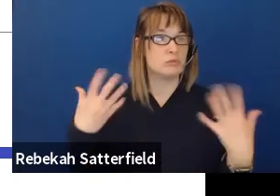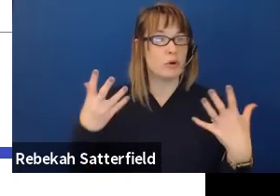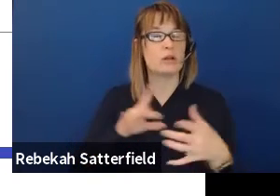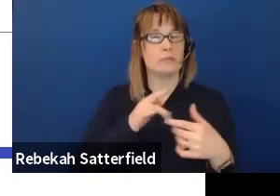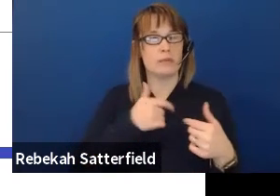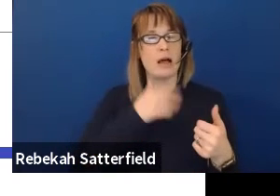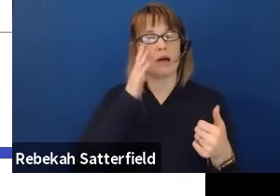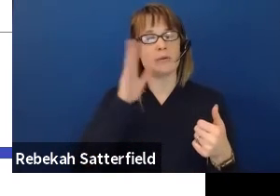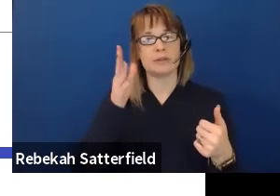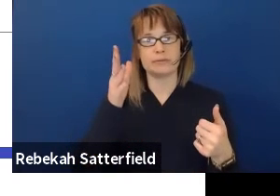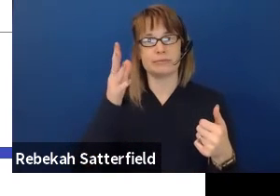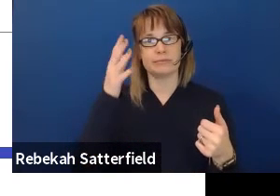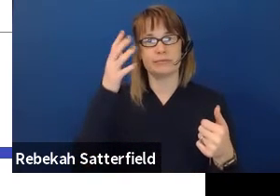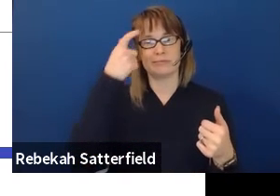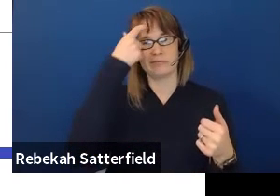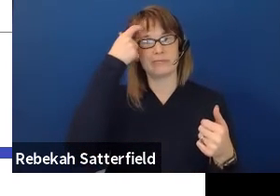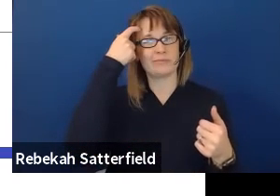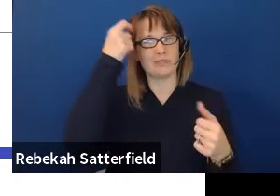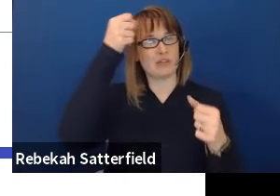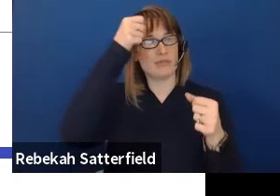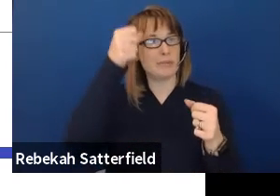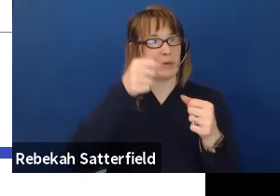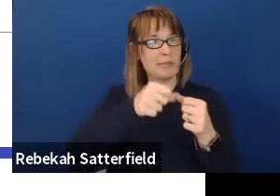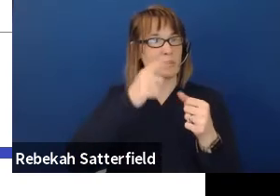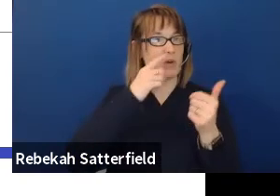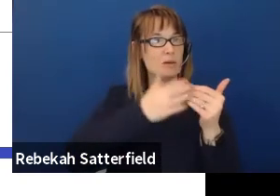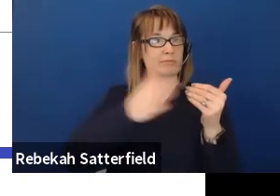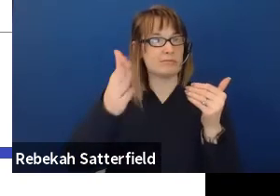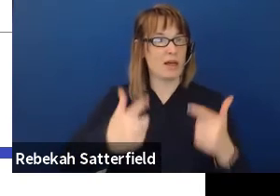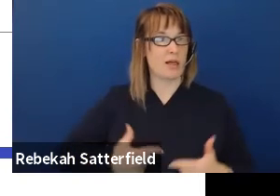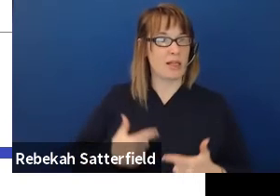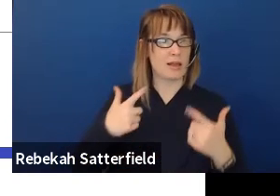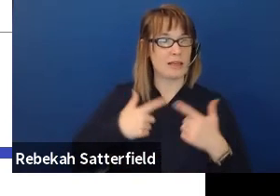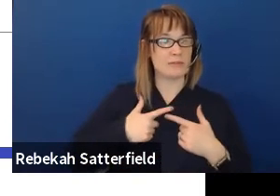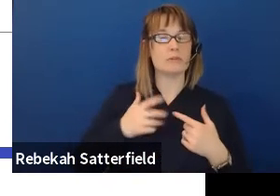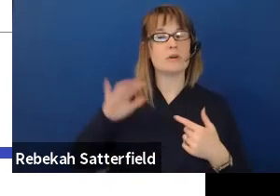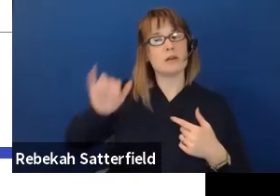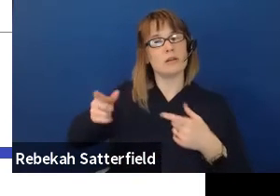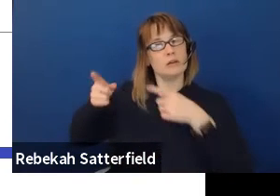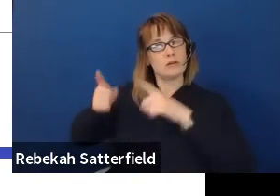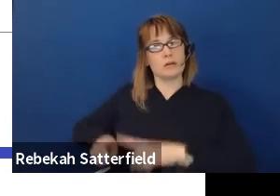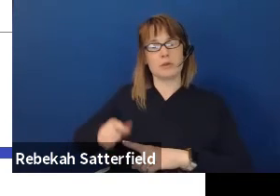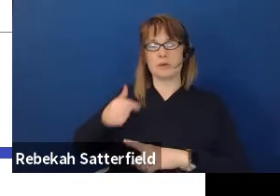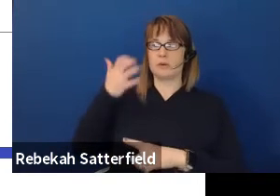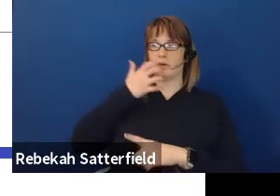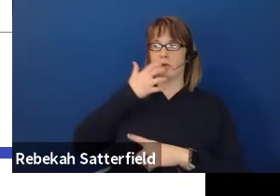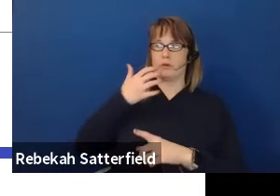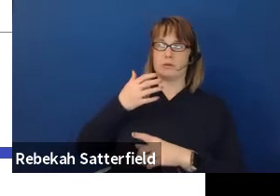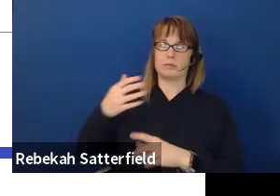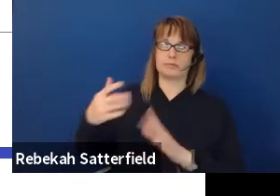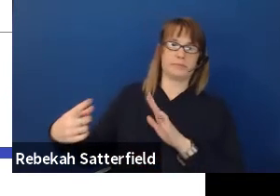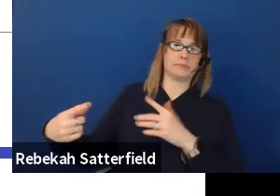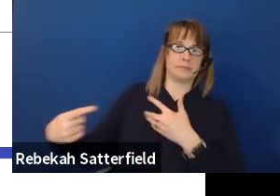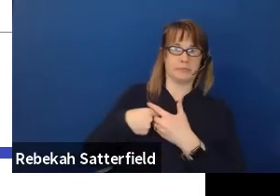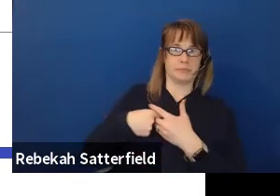I will carry for the rest of my life because it was a very impactful experience that I had with a nurse and a doctor